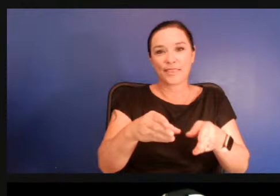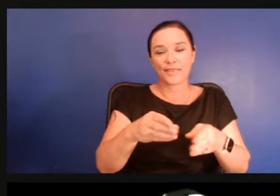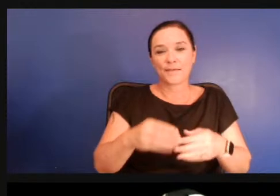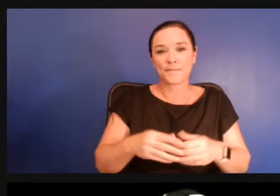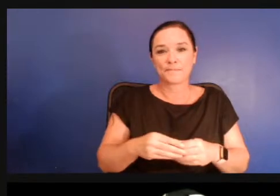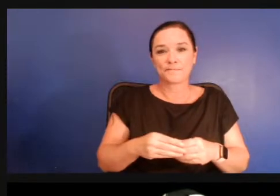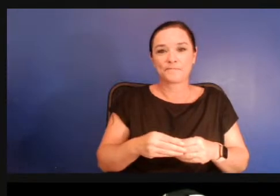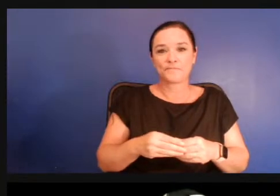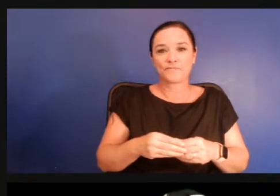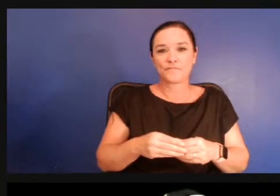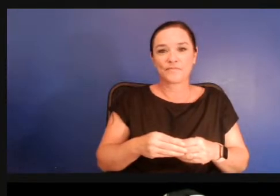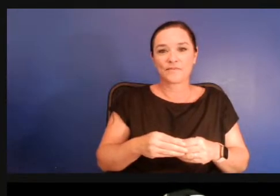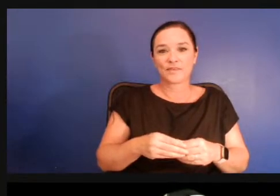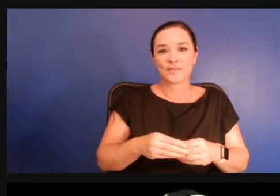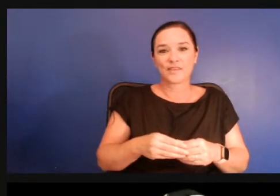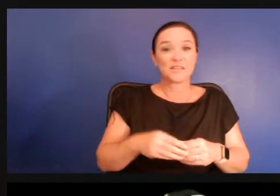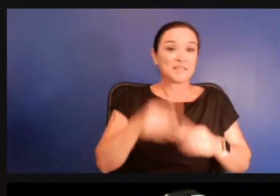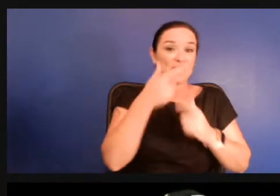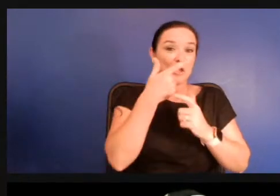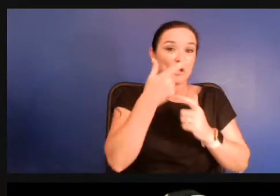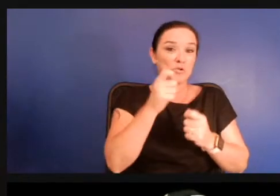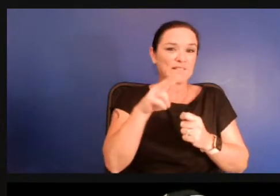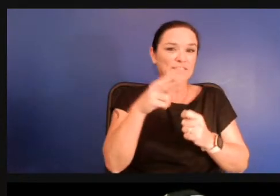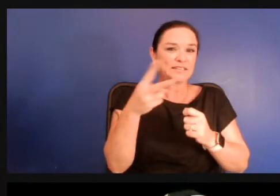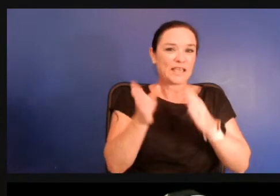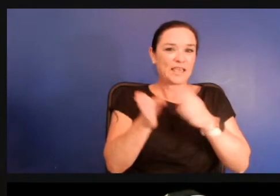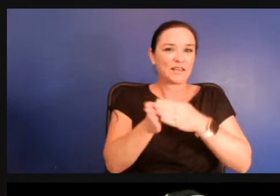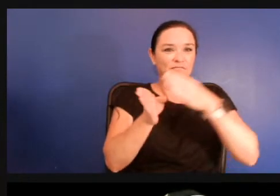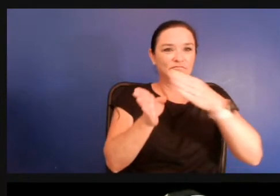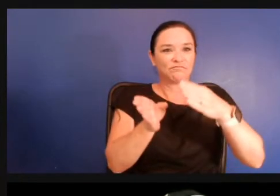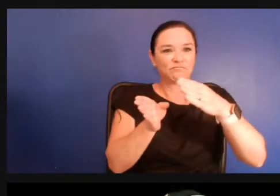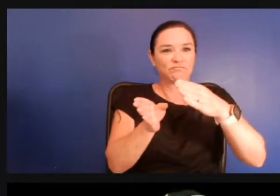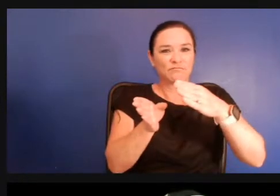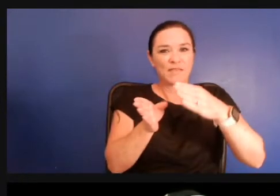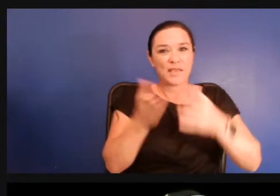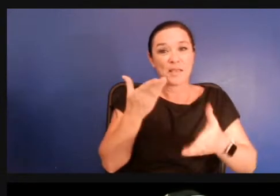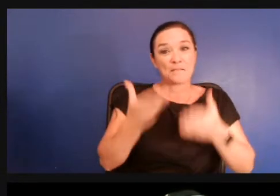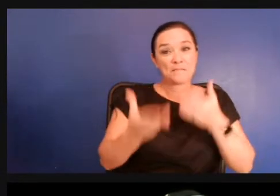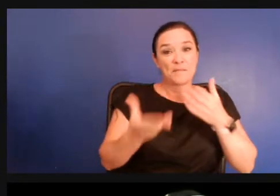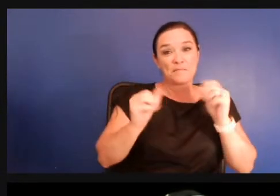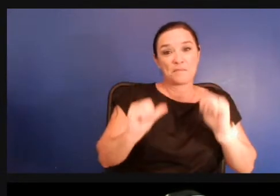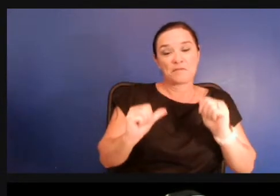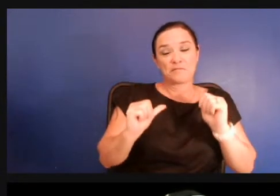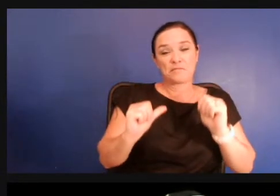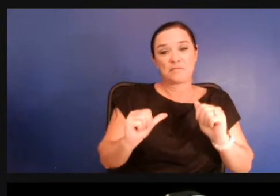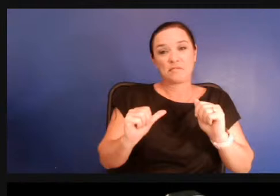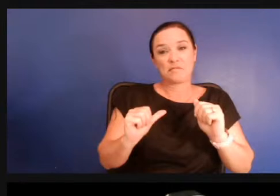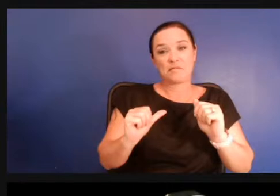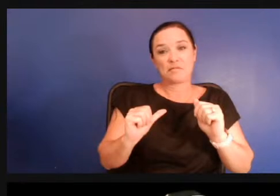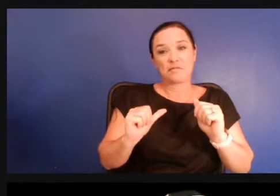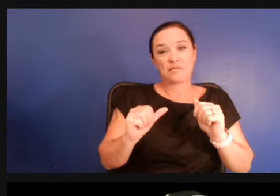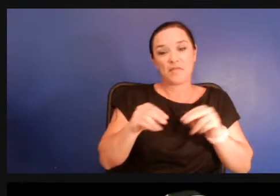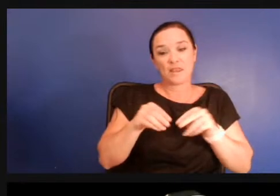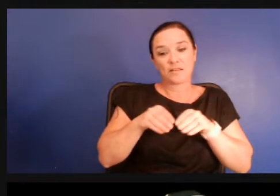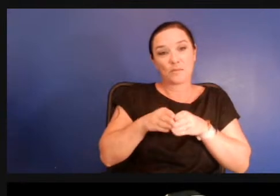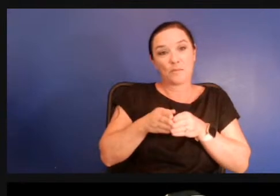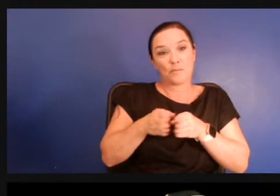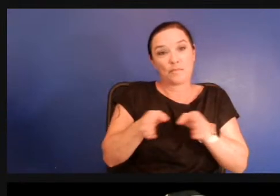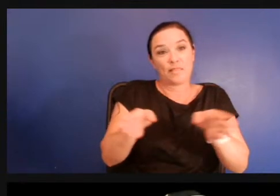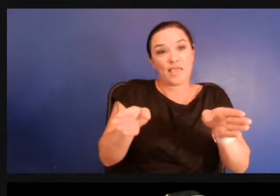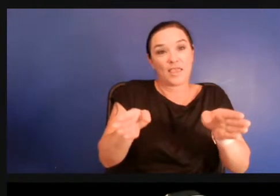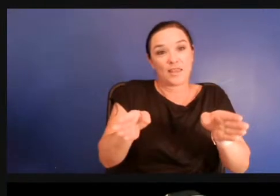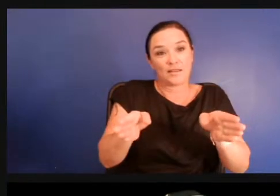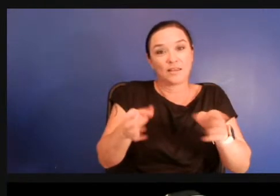it's an interesting little second pathway right here. You got to wonder if maybe there's a potential of some split and what's going on all through here. We